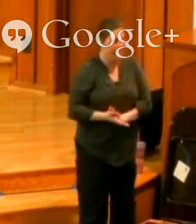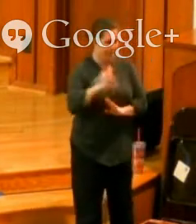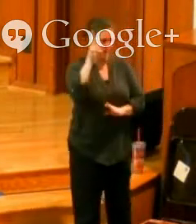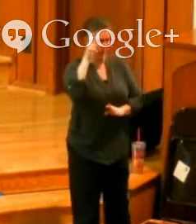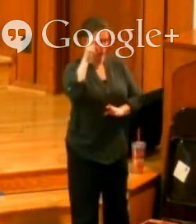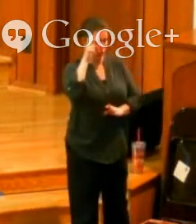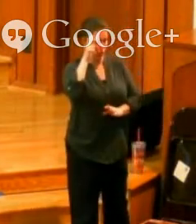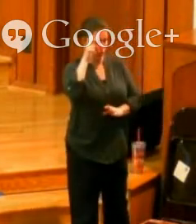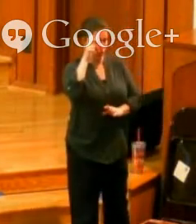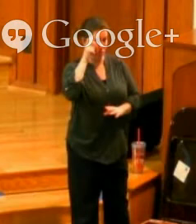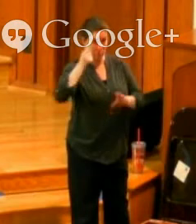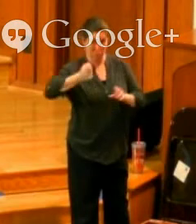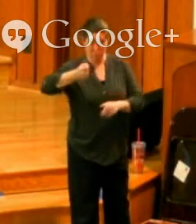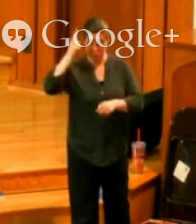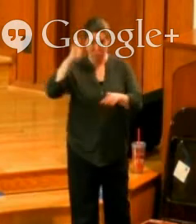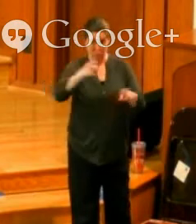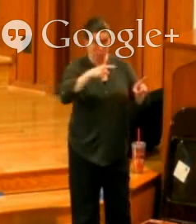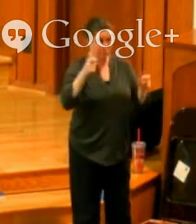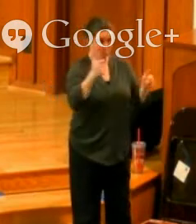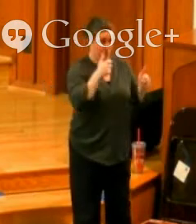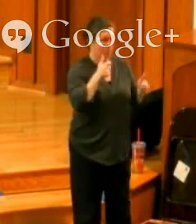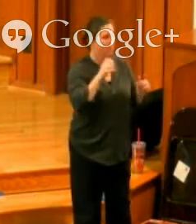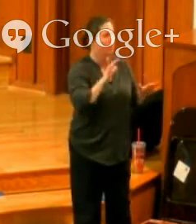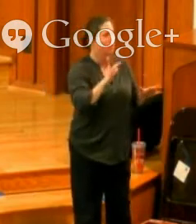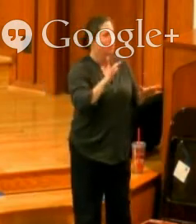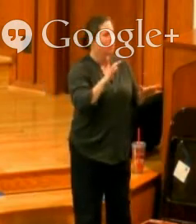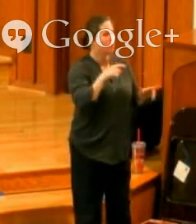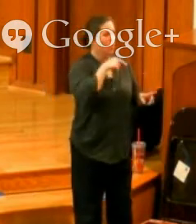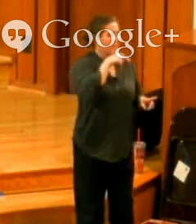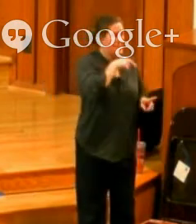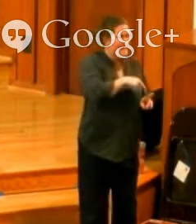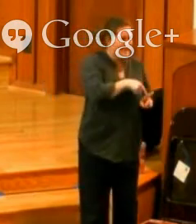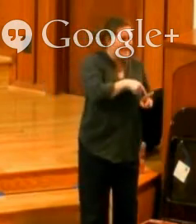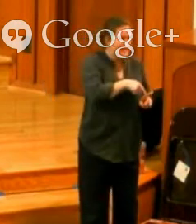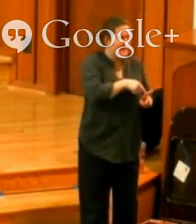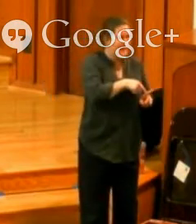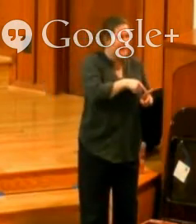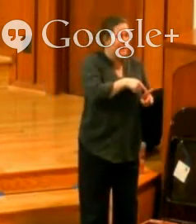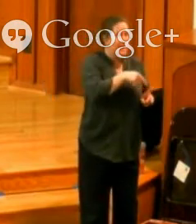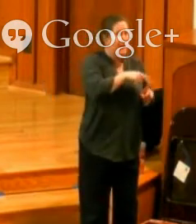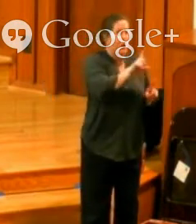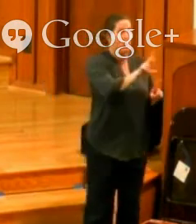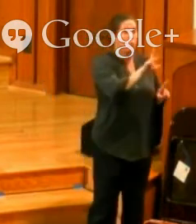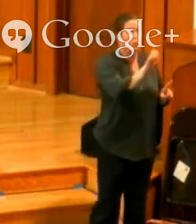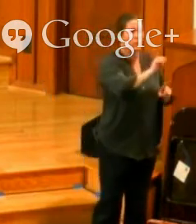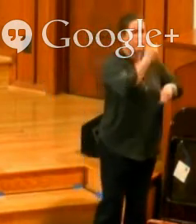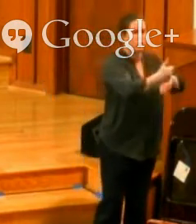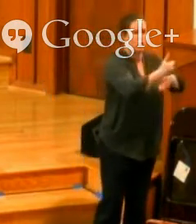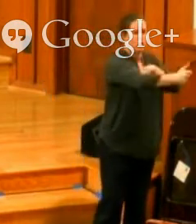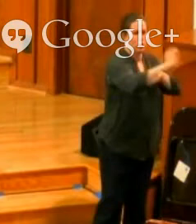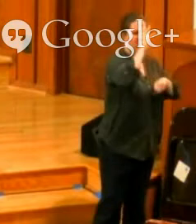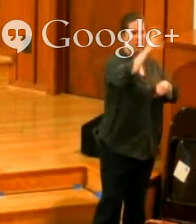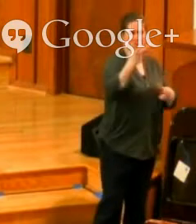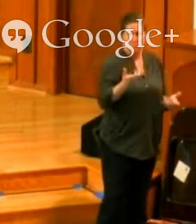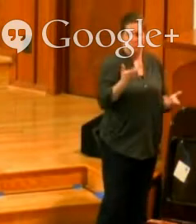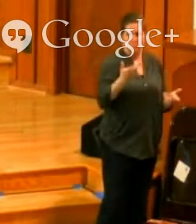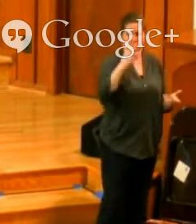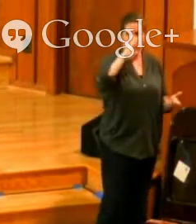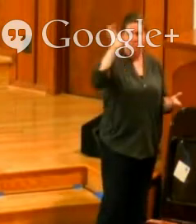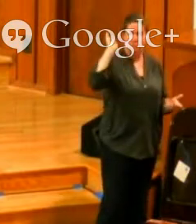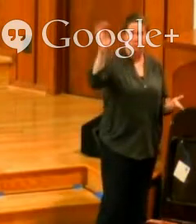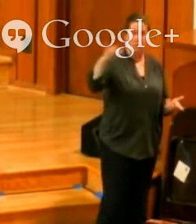You with me tonight? So he came up with this scheme that we don't need God. We don't need his word, his